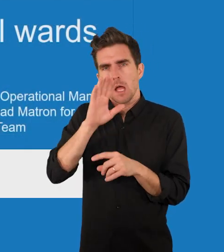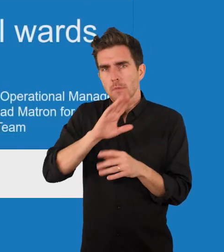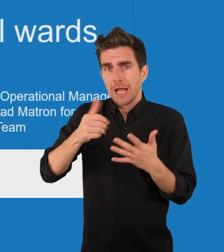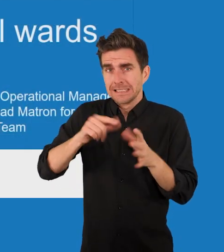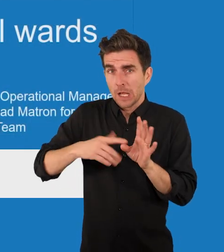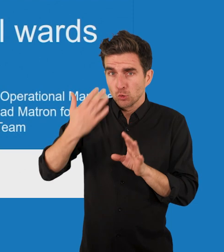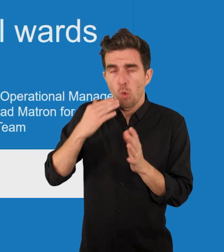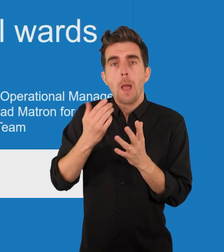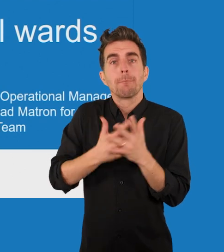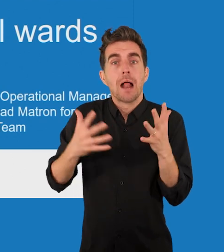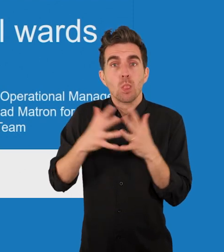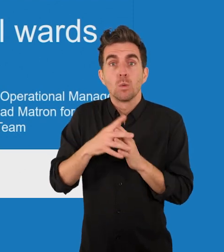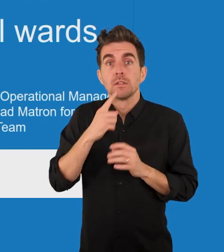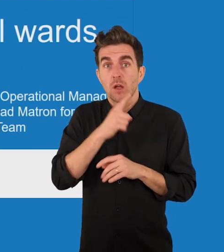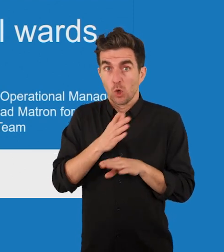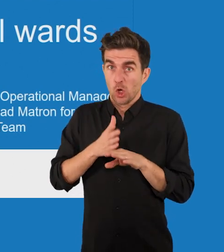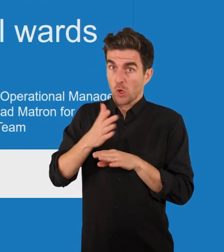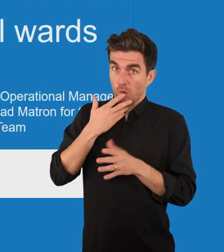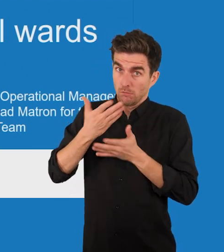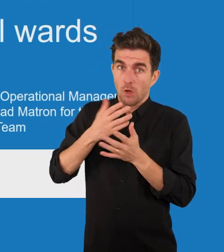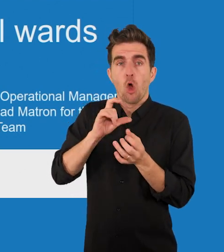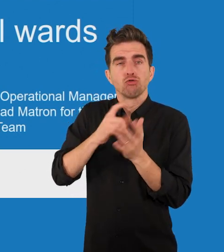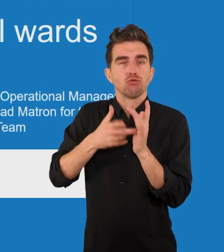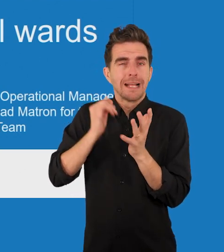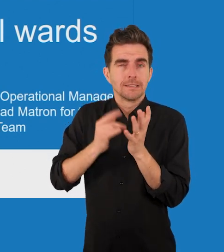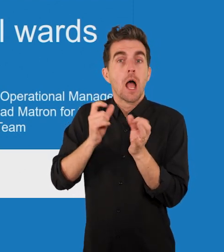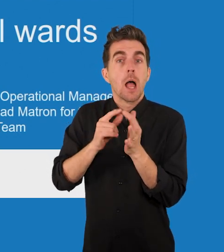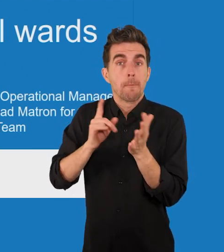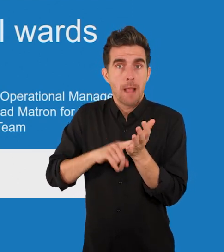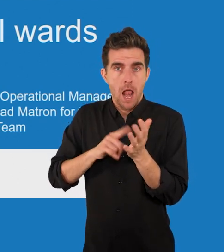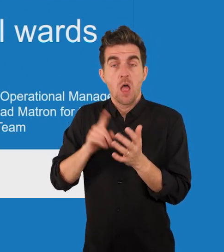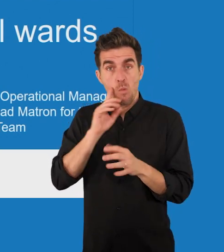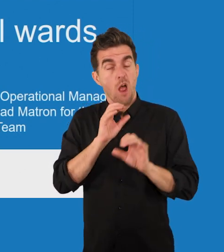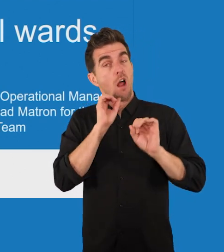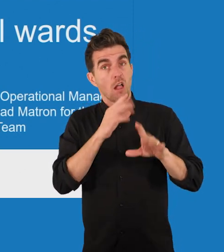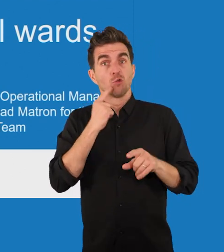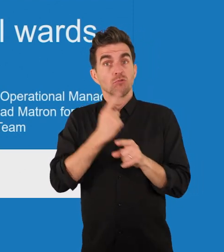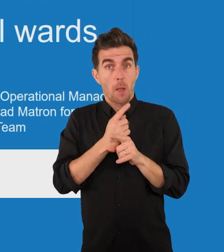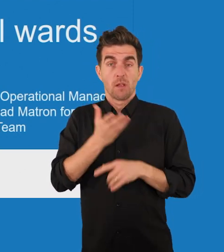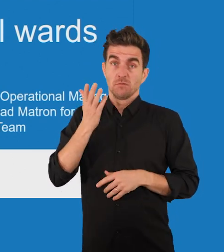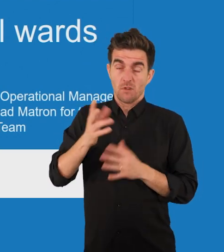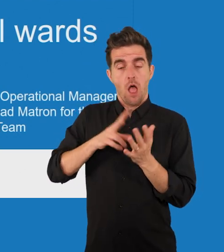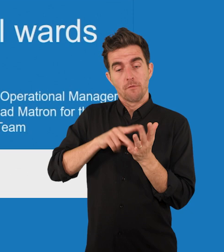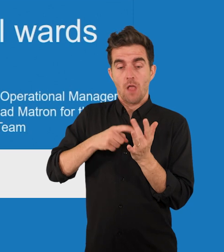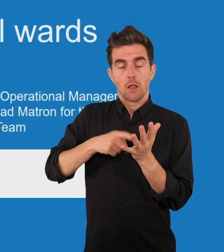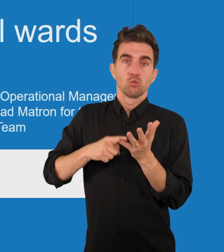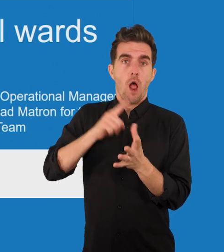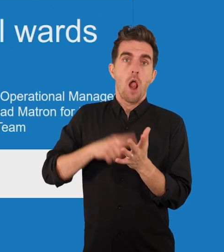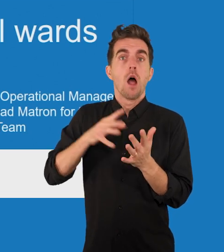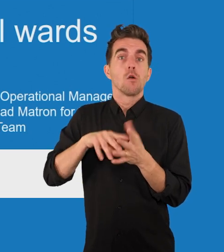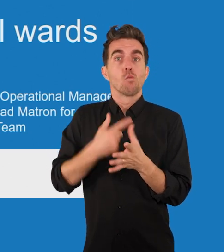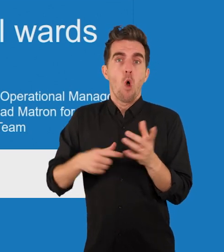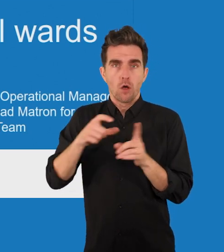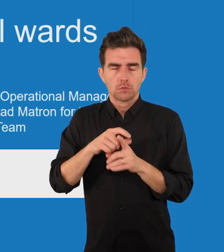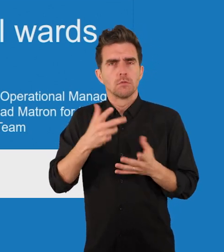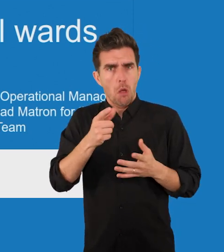I think it must be about 6 years ago when Matthew said, you've got to go and have a word with Chris Bell. He'll tell you about virtual wards.